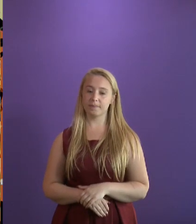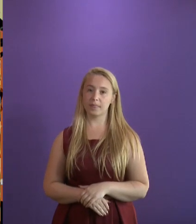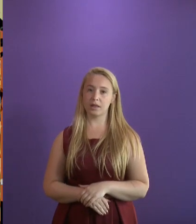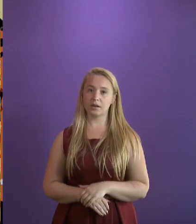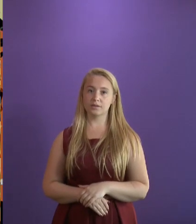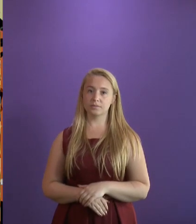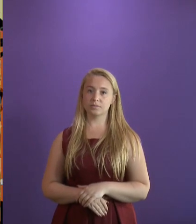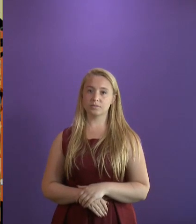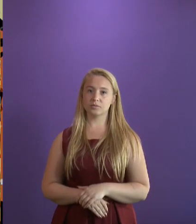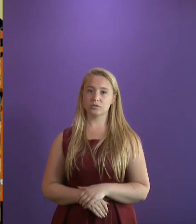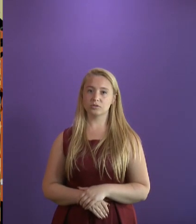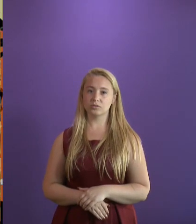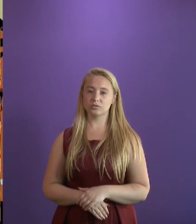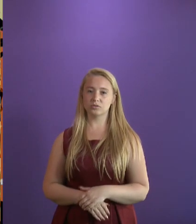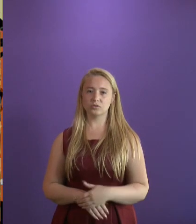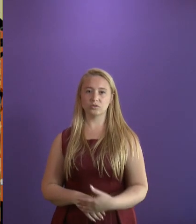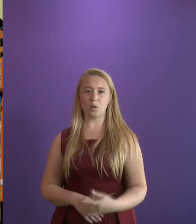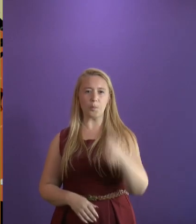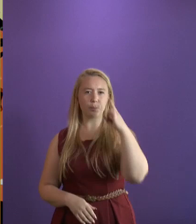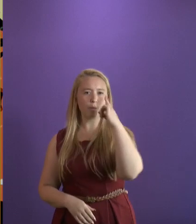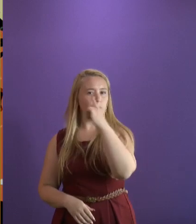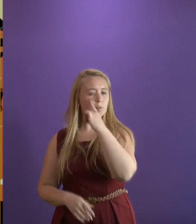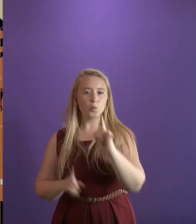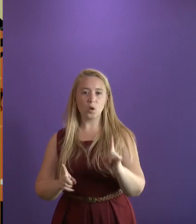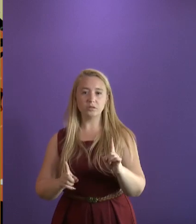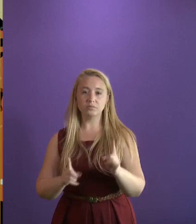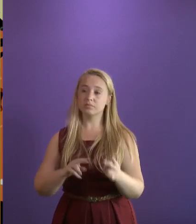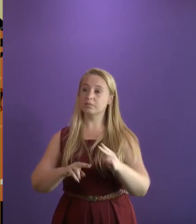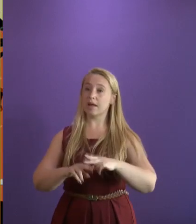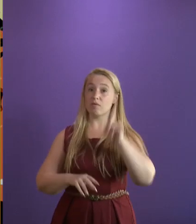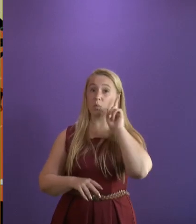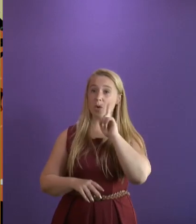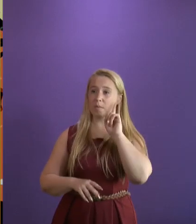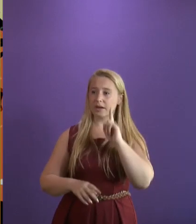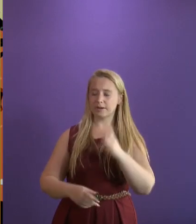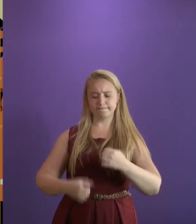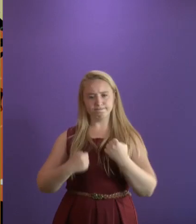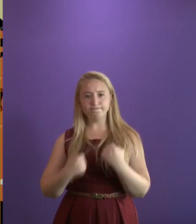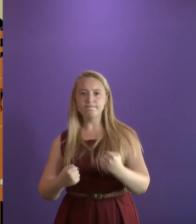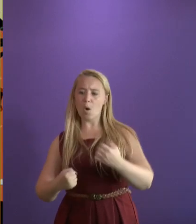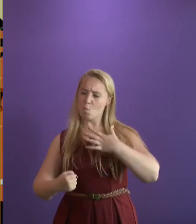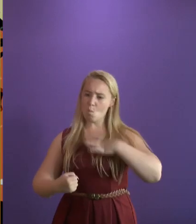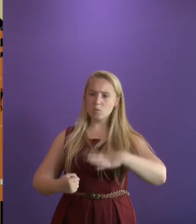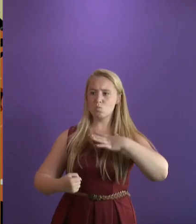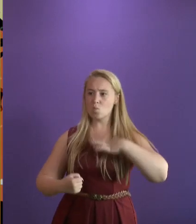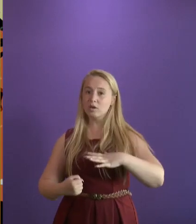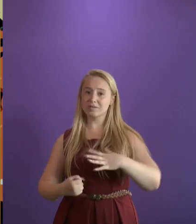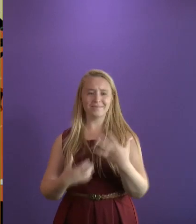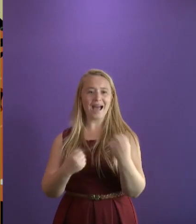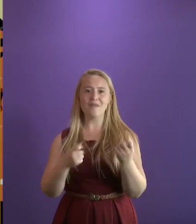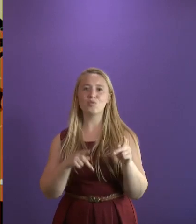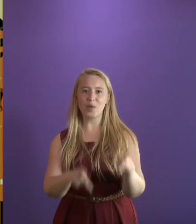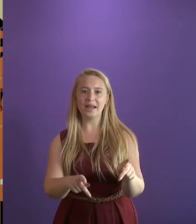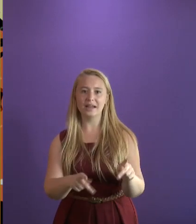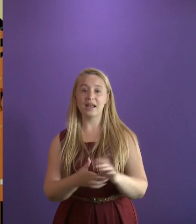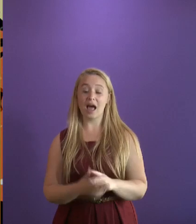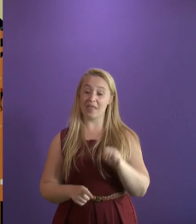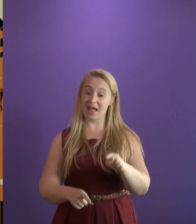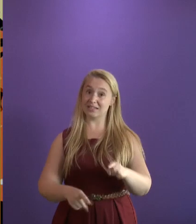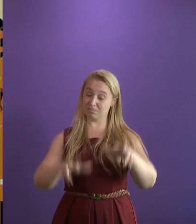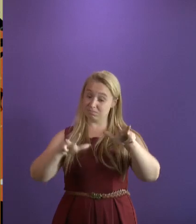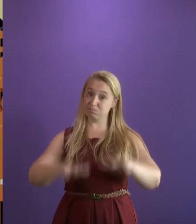But what it proves is that when we have the will, there is always a way. And we have legislated so that cannot now roll back